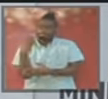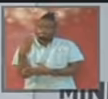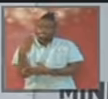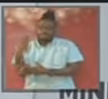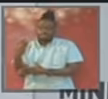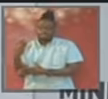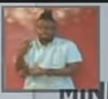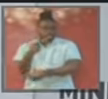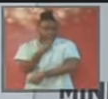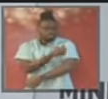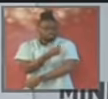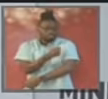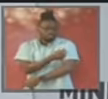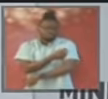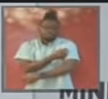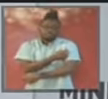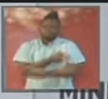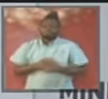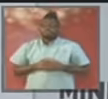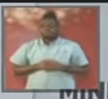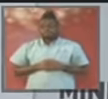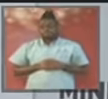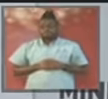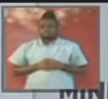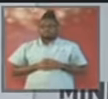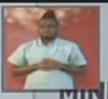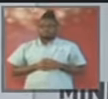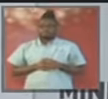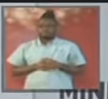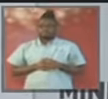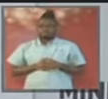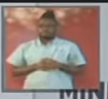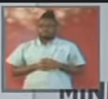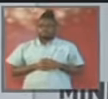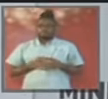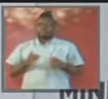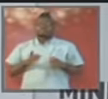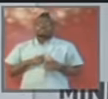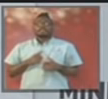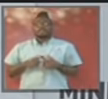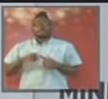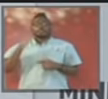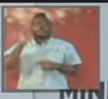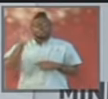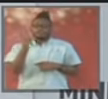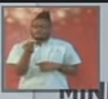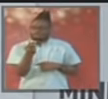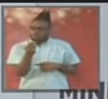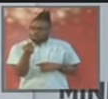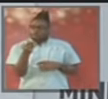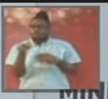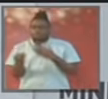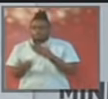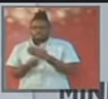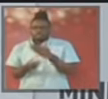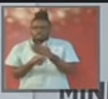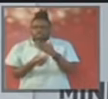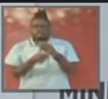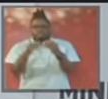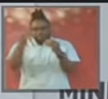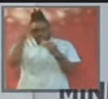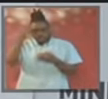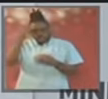provision for a buffer, an extra number of vaccines that will be set aside for